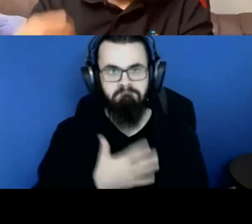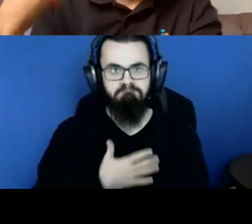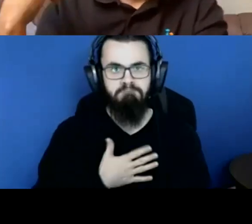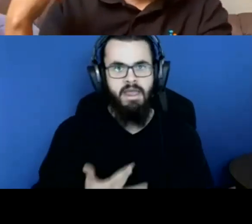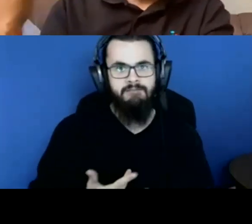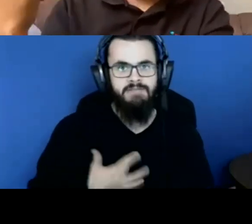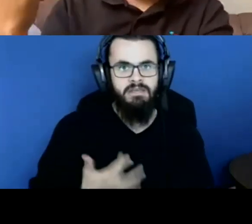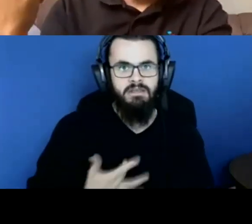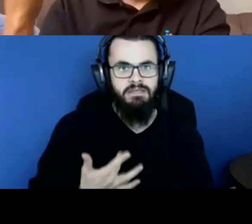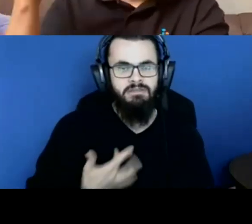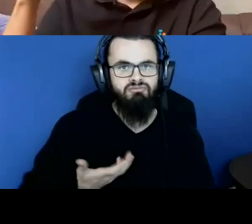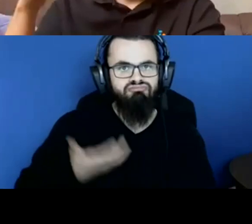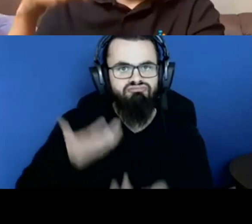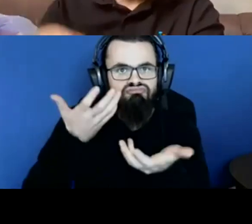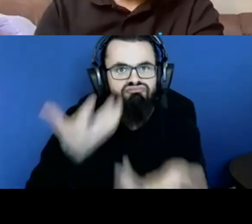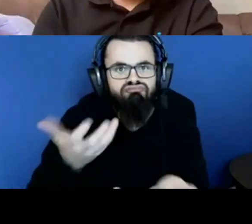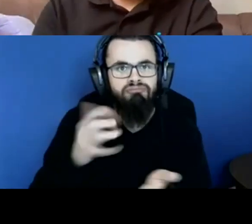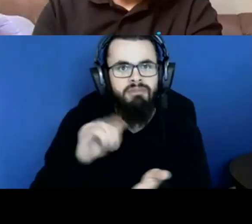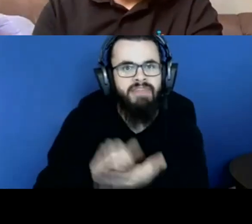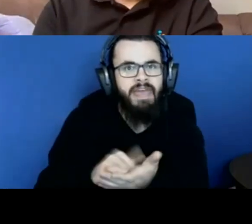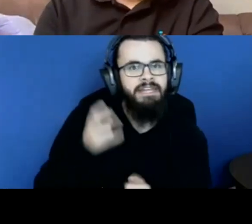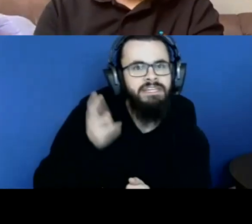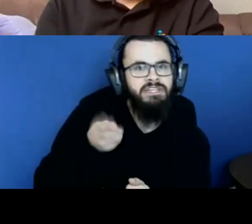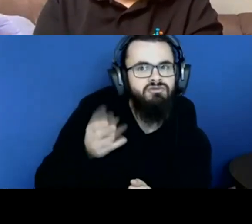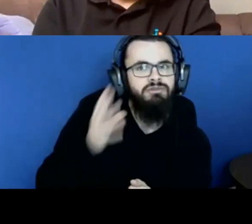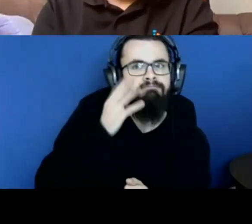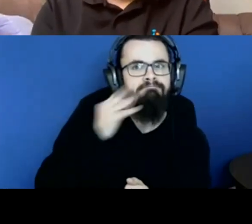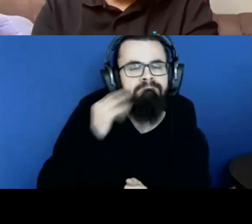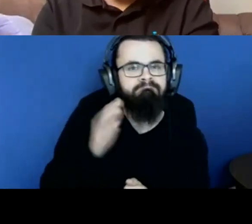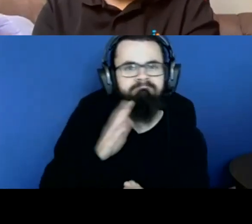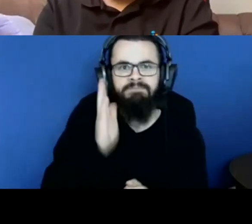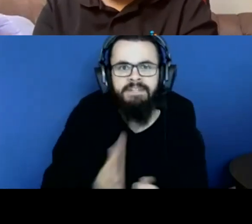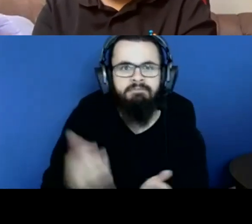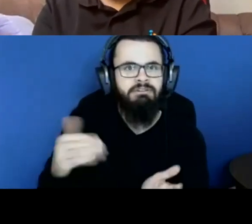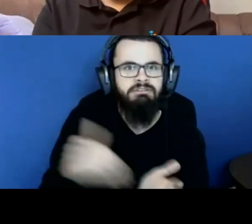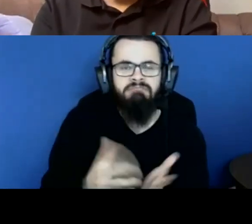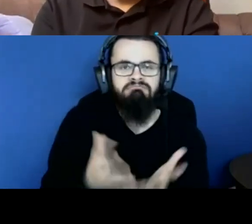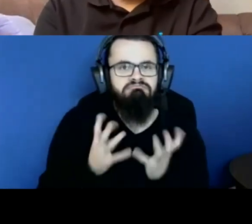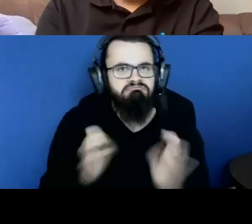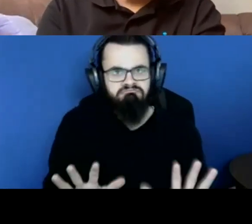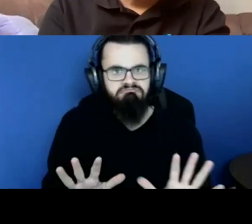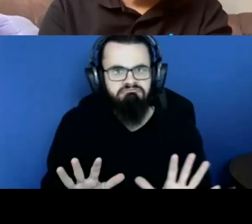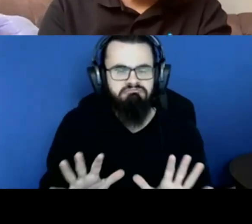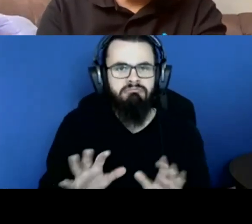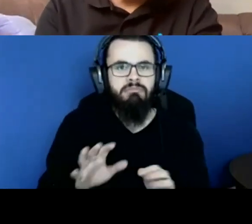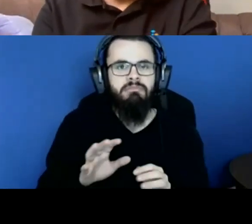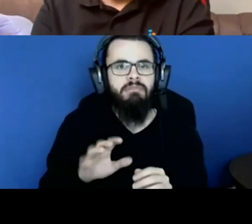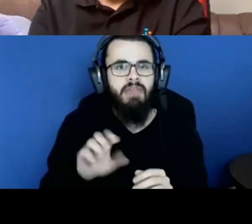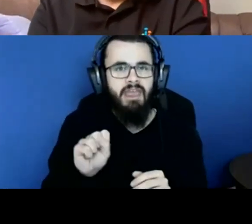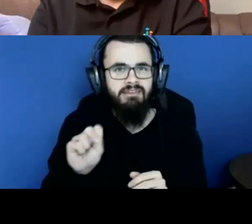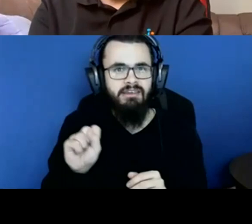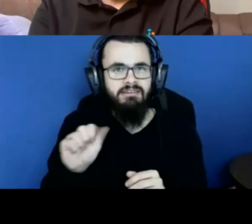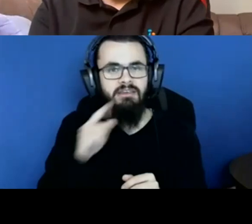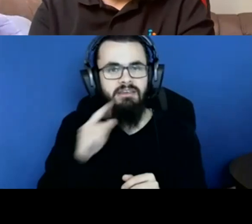what happened there to happen here. He said, what about trying a remote support team,